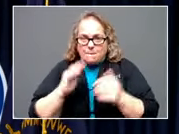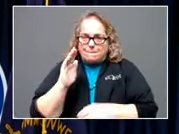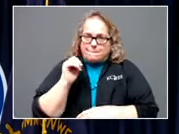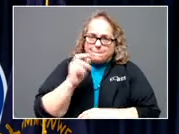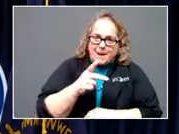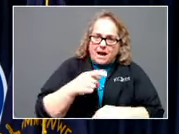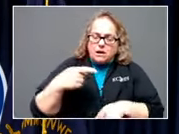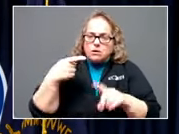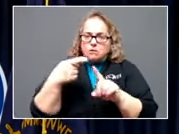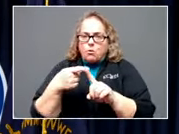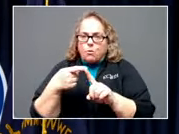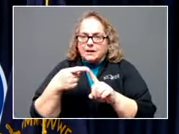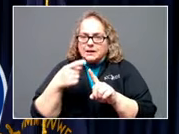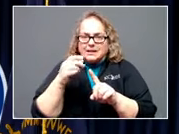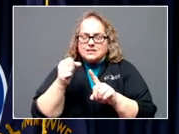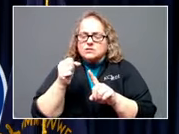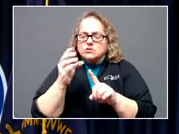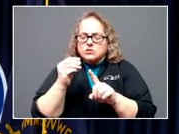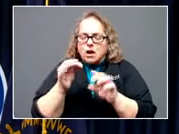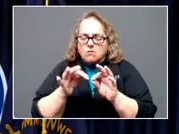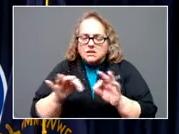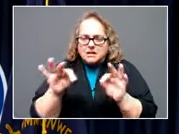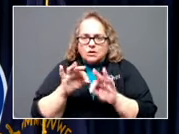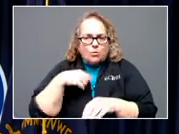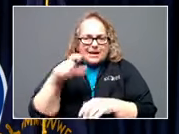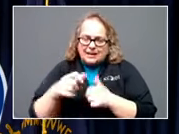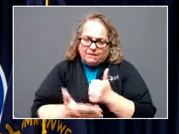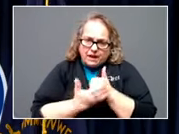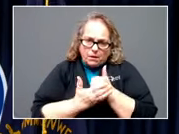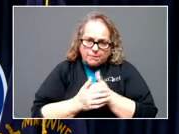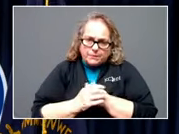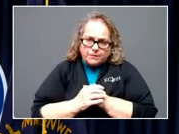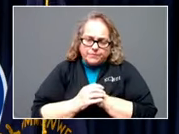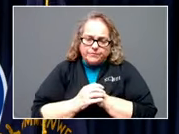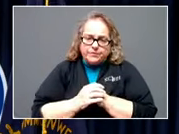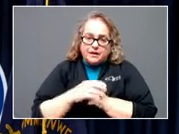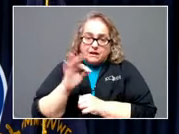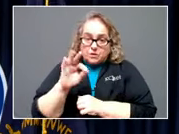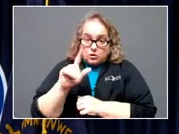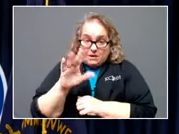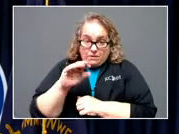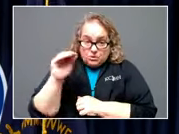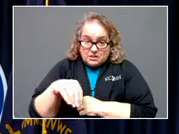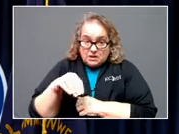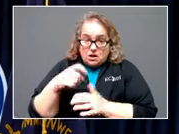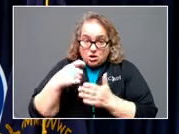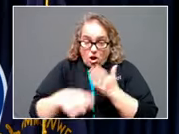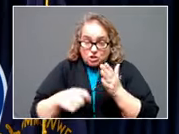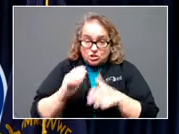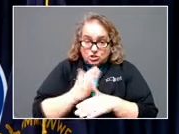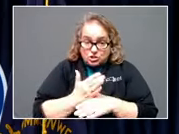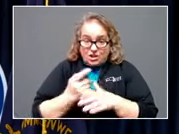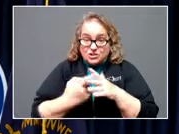significant. We need the assistance. If the 25% cost share is initiated, the cost to about